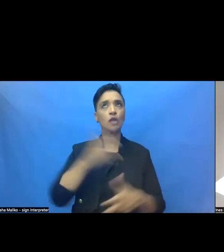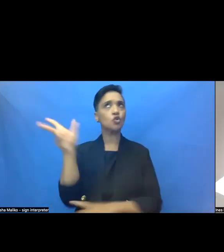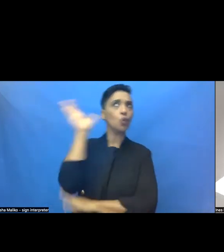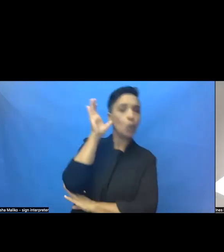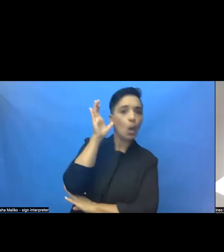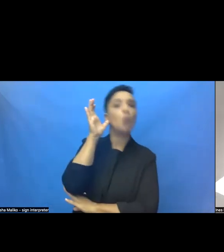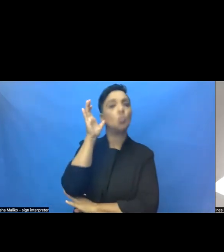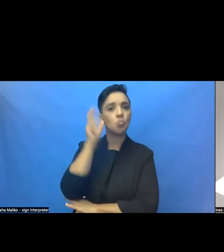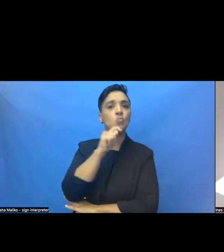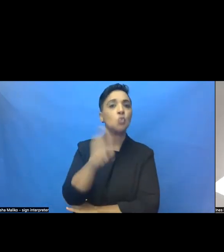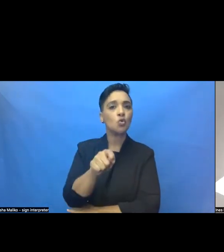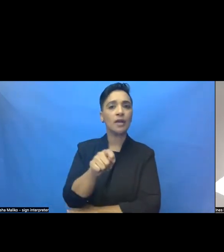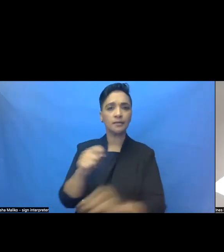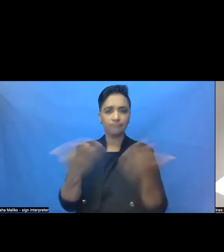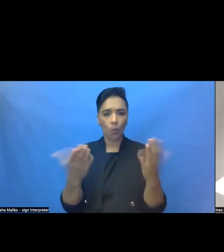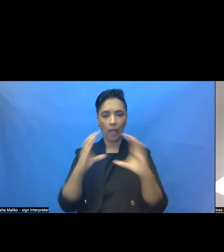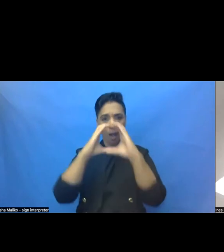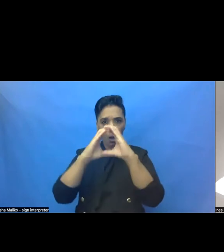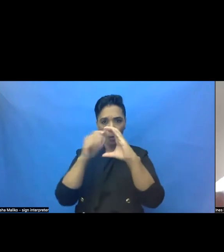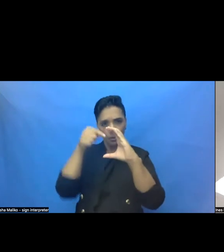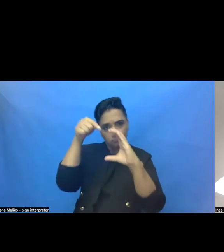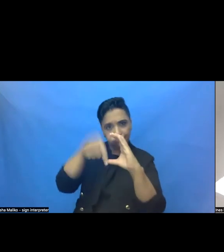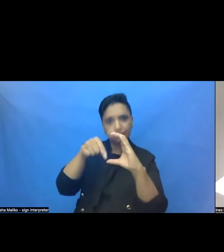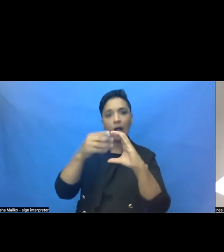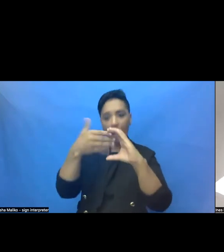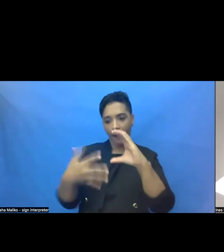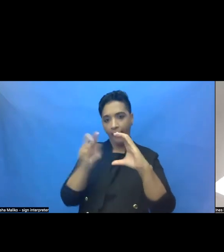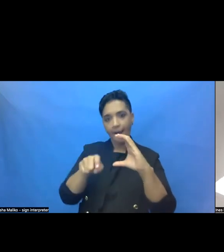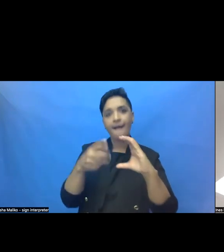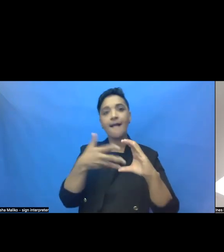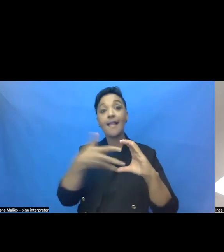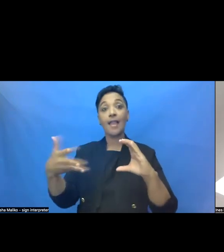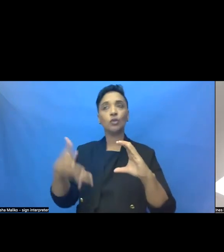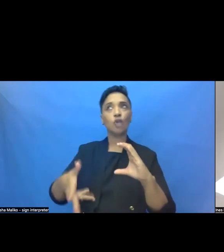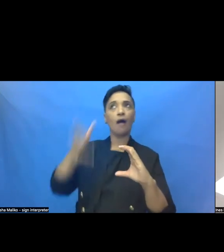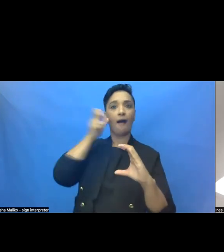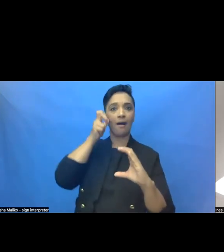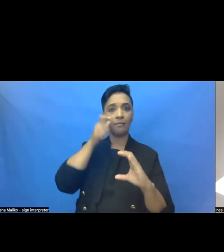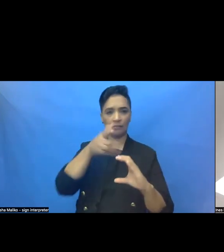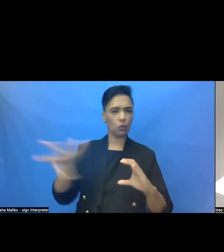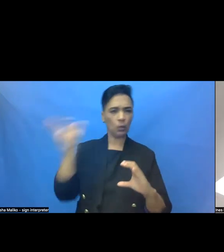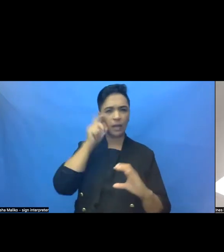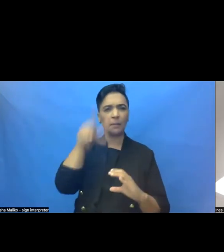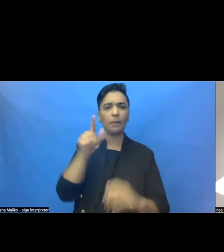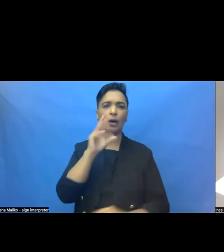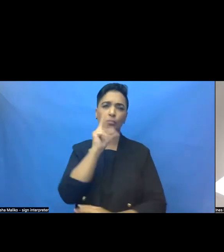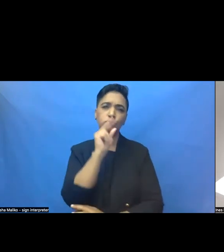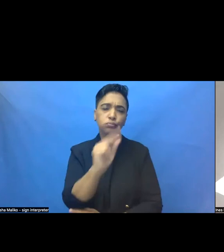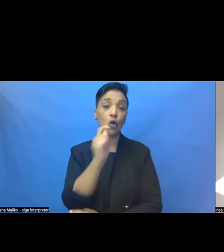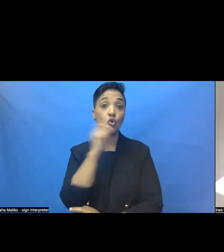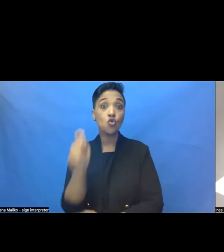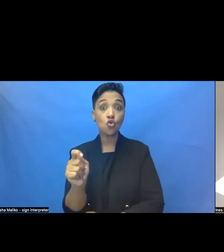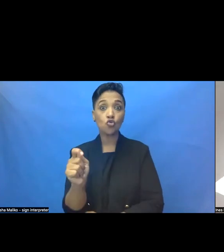please just choose Ukrainian, as well as when we have people speaking in Ukrainian, the rest of us who do not